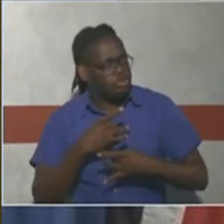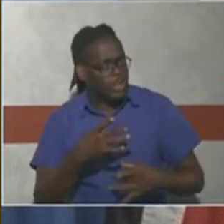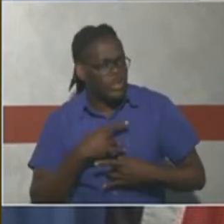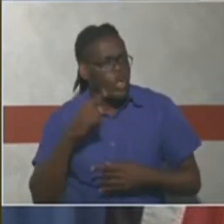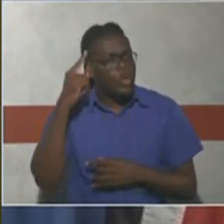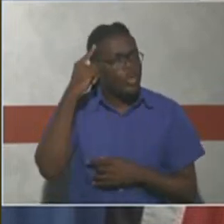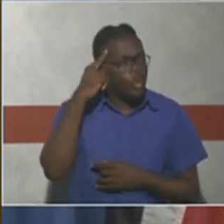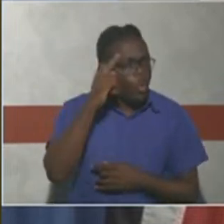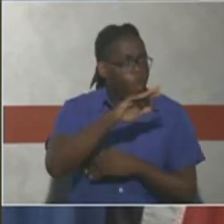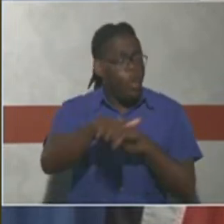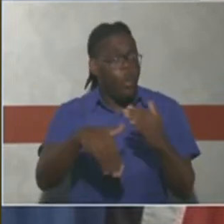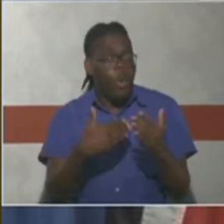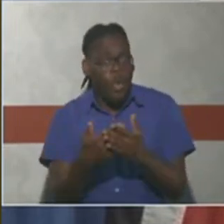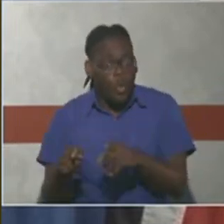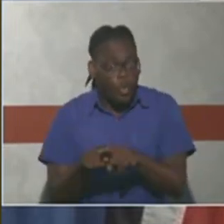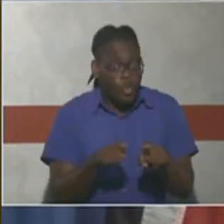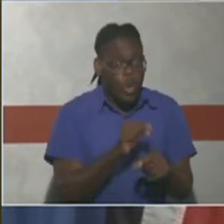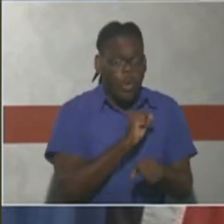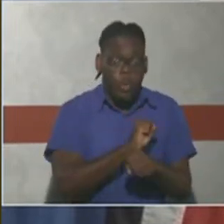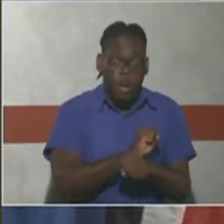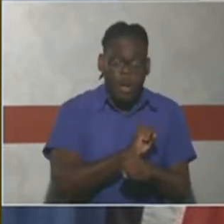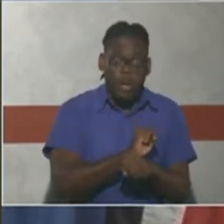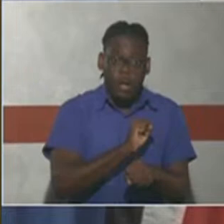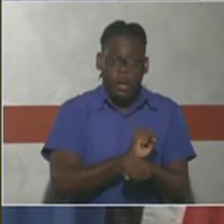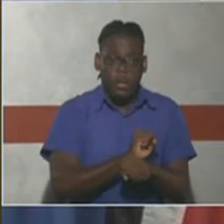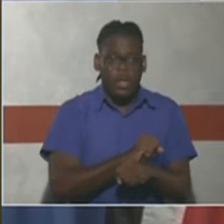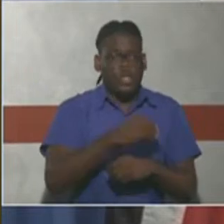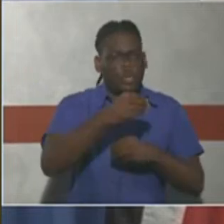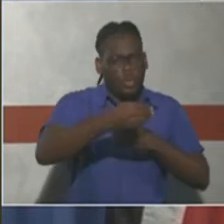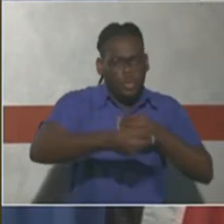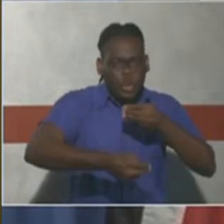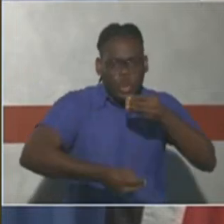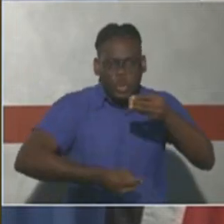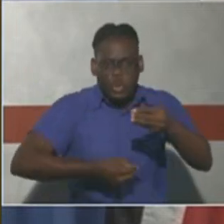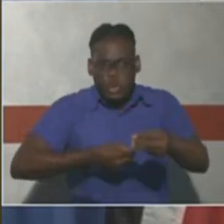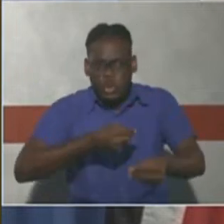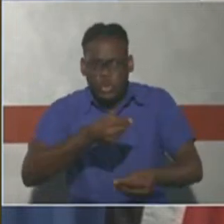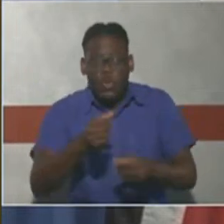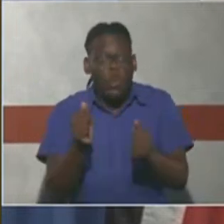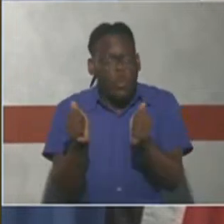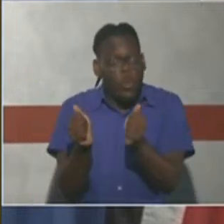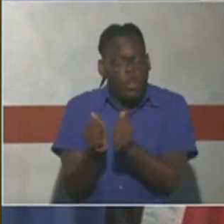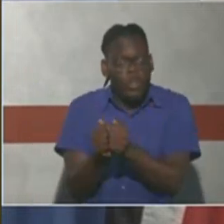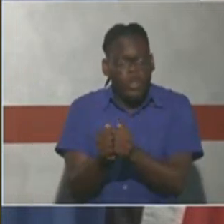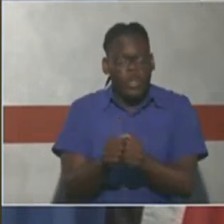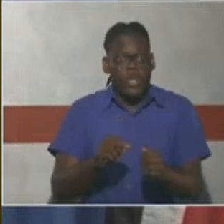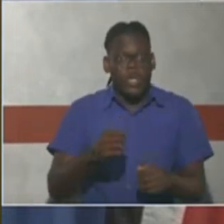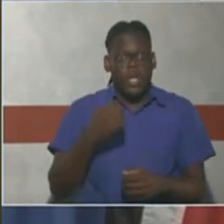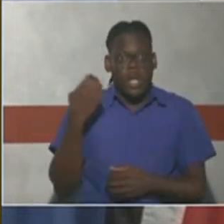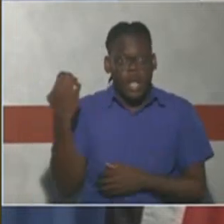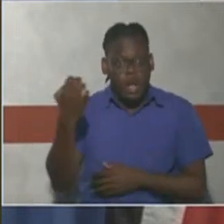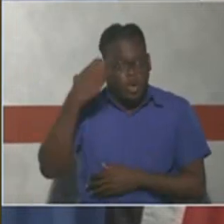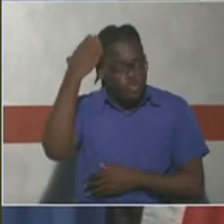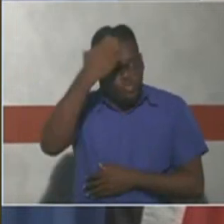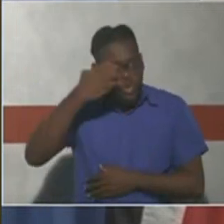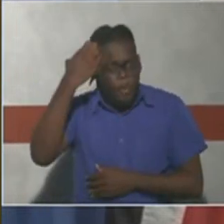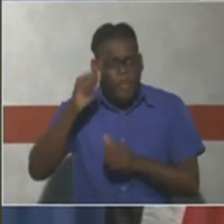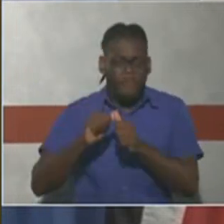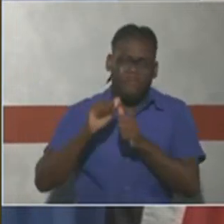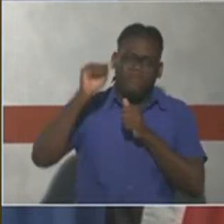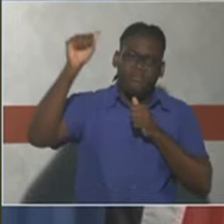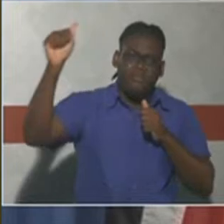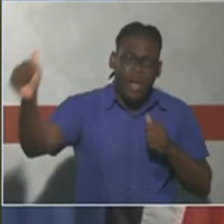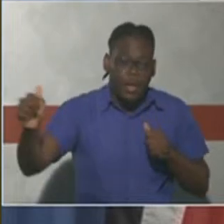and Tobago is given access to Venezuelan gas. Recently, Trinidad and Tobago was part of